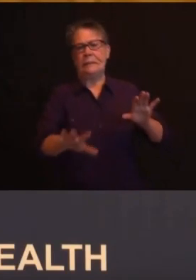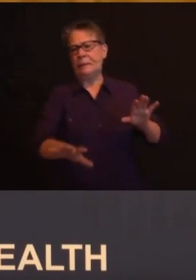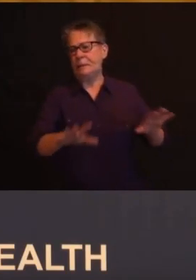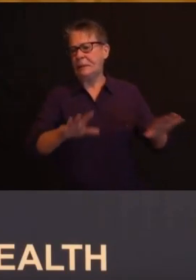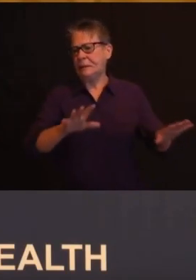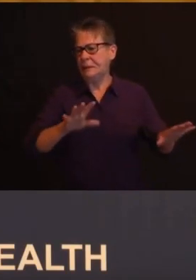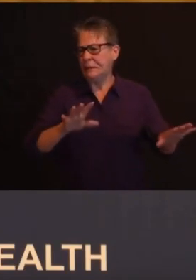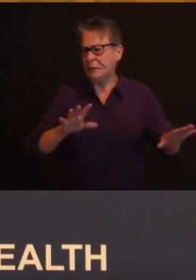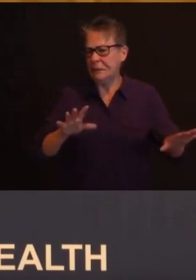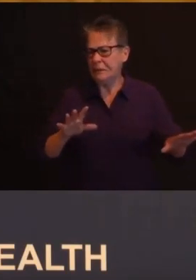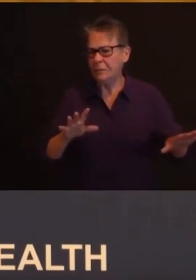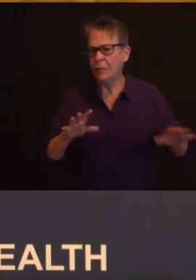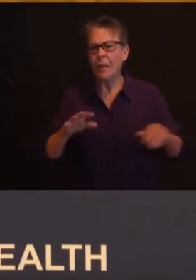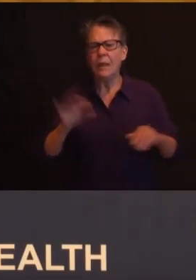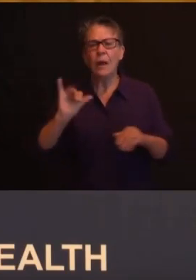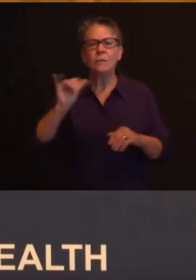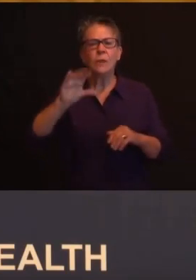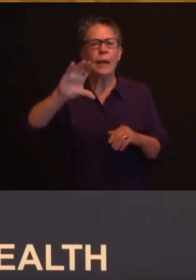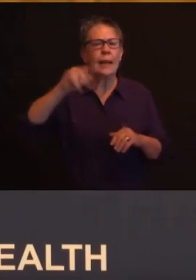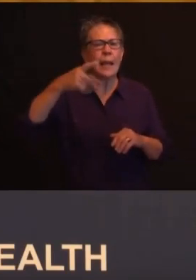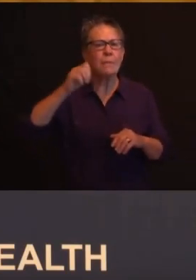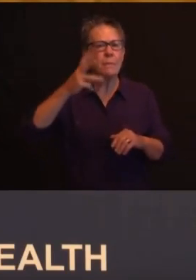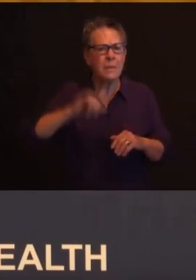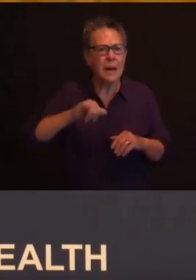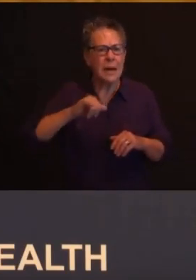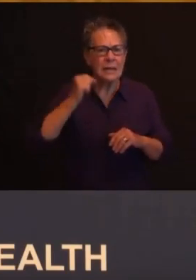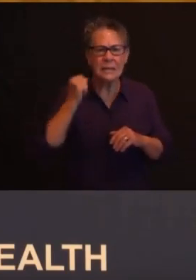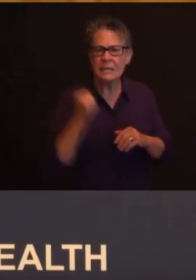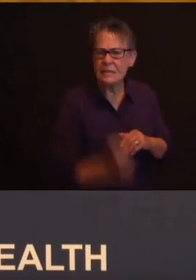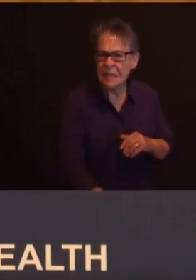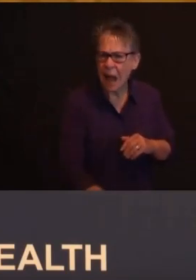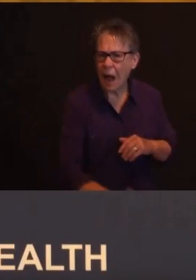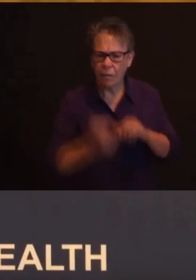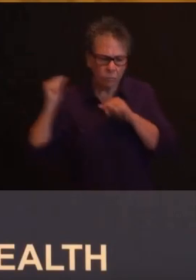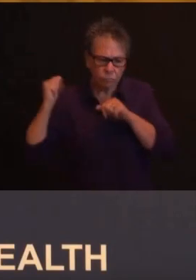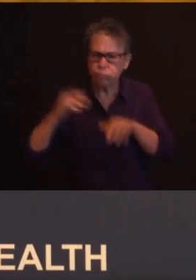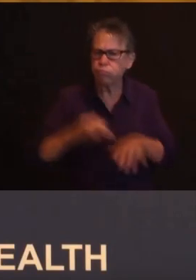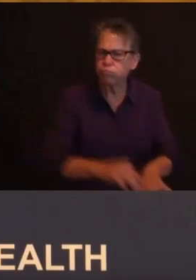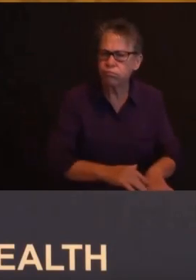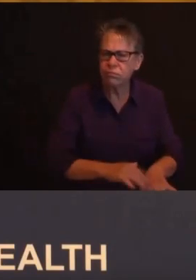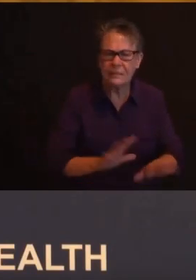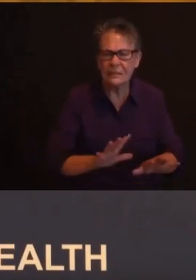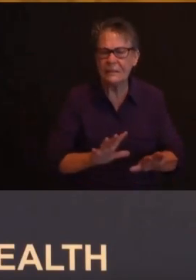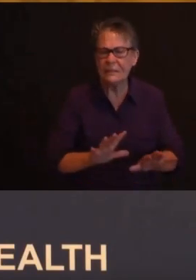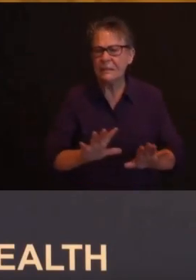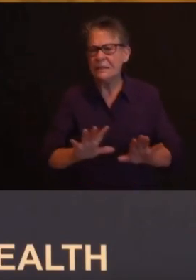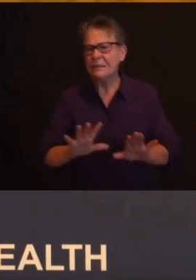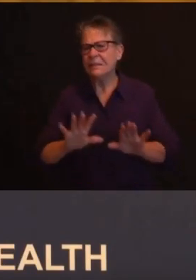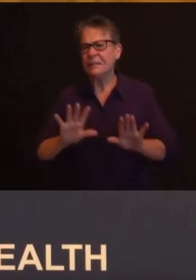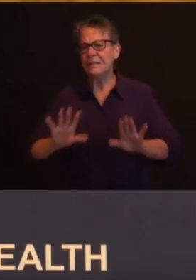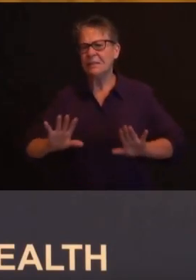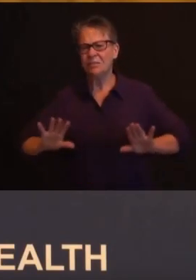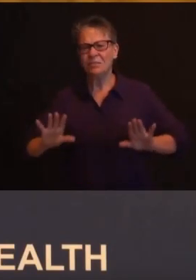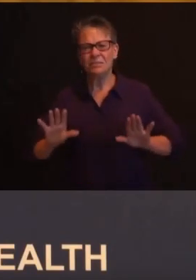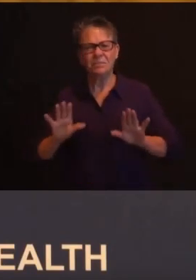really, folks, we're dealing with both of those realities. And that's